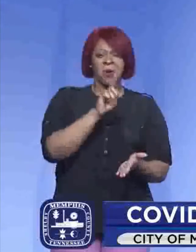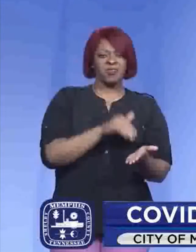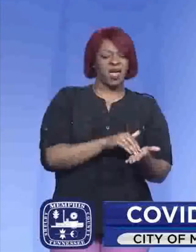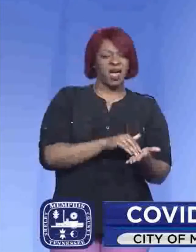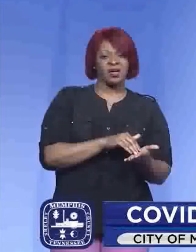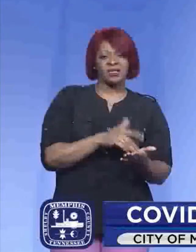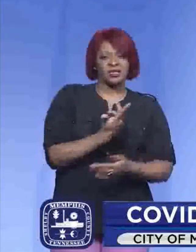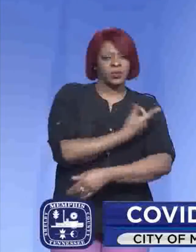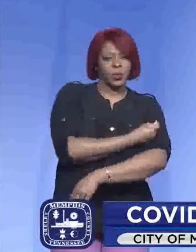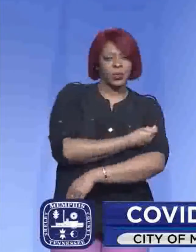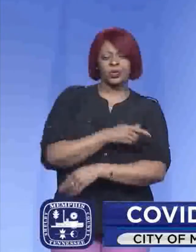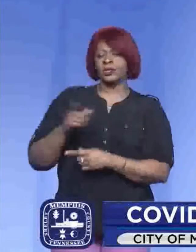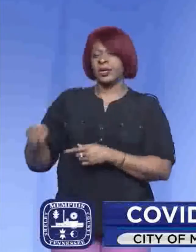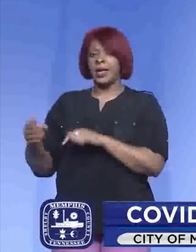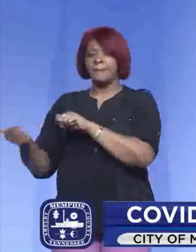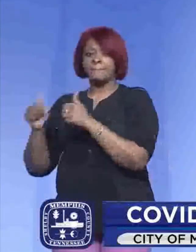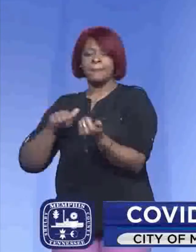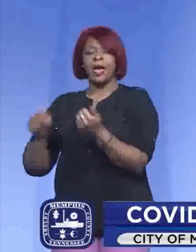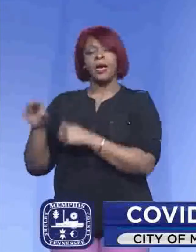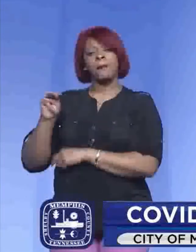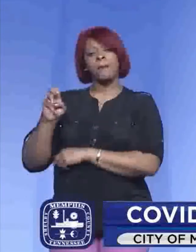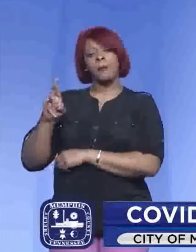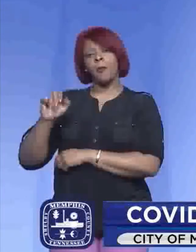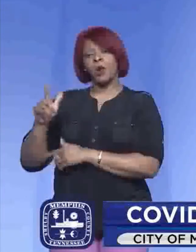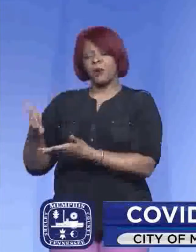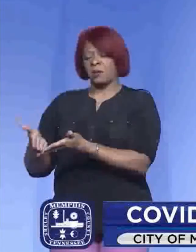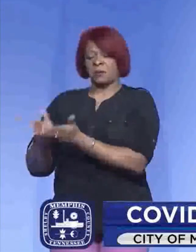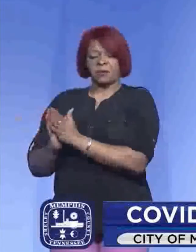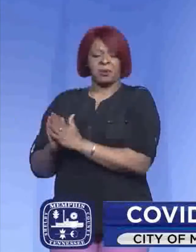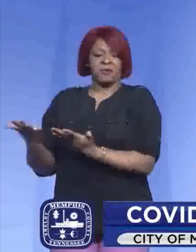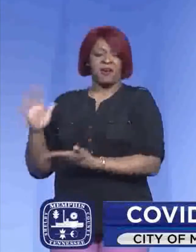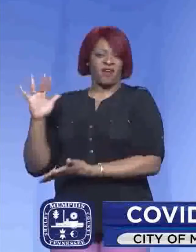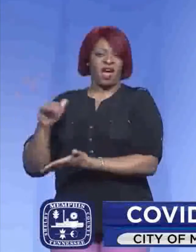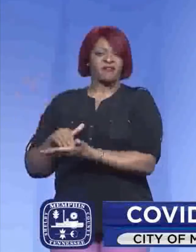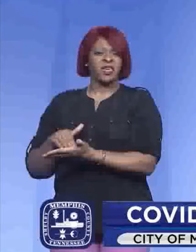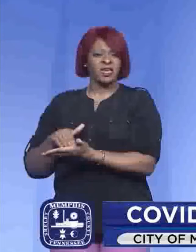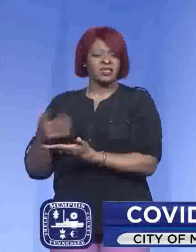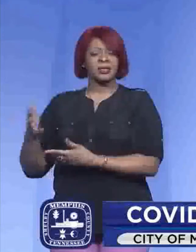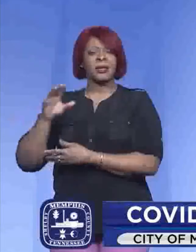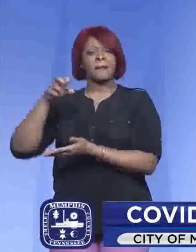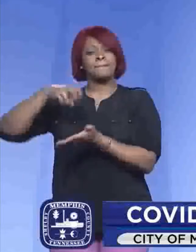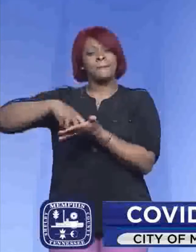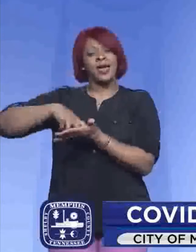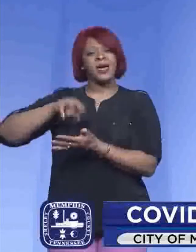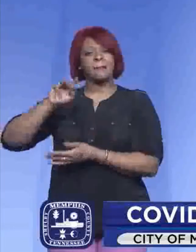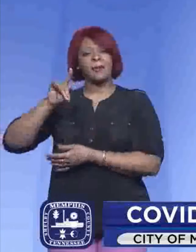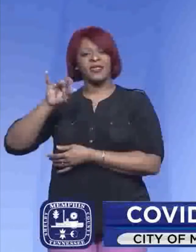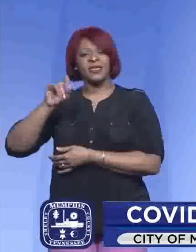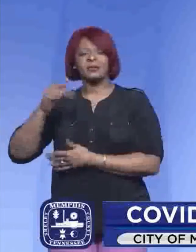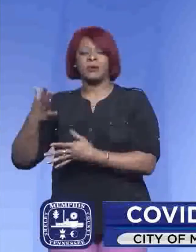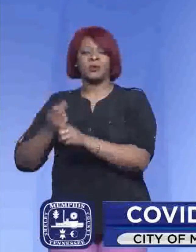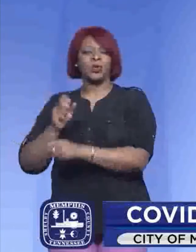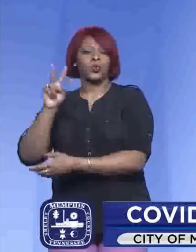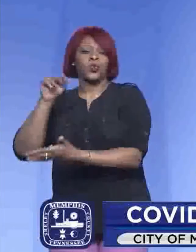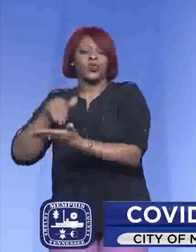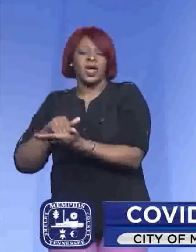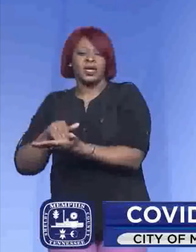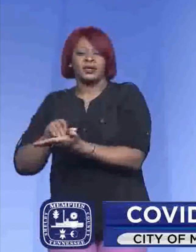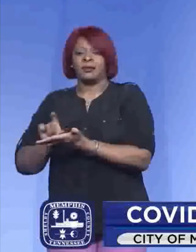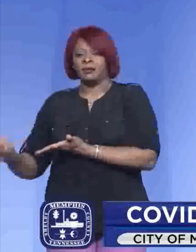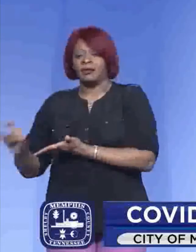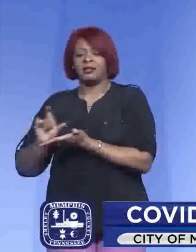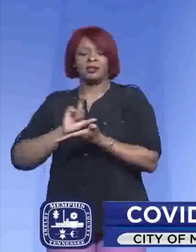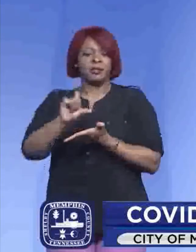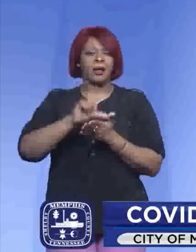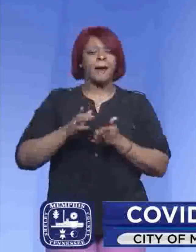1,000 doses. Baptist Memorial Hospital might request 5,000 doses. Methodist might request 2,000 doses. And then our